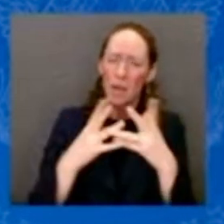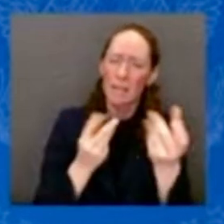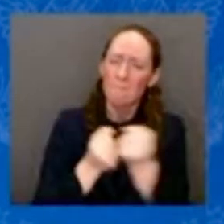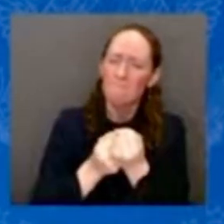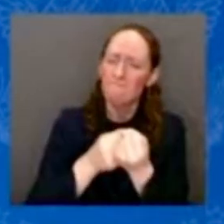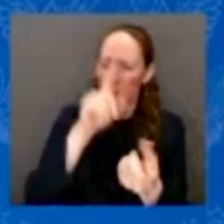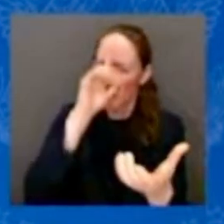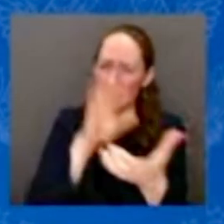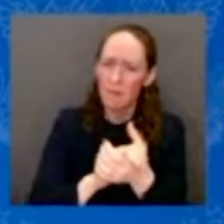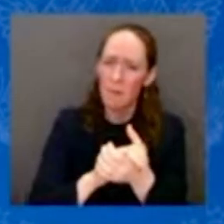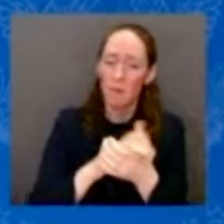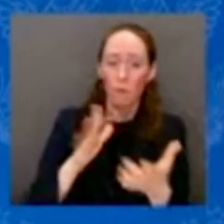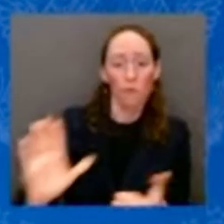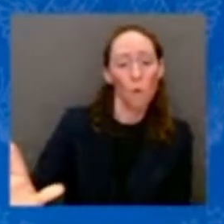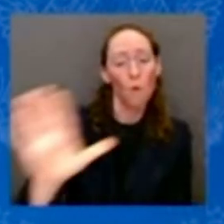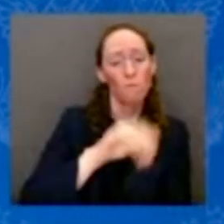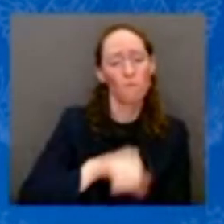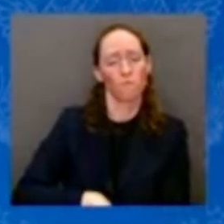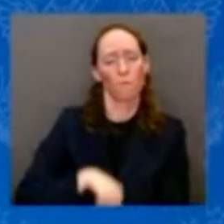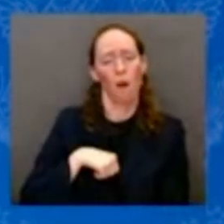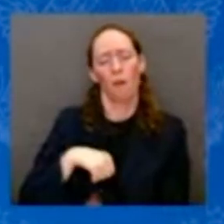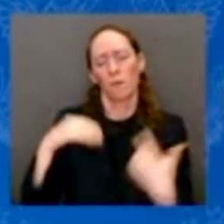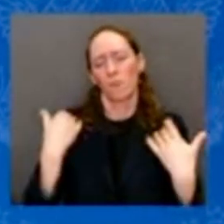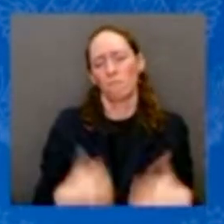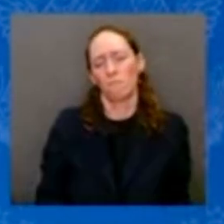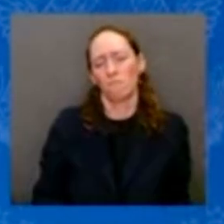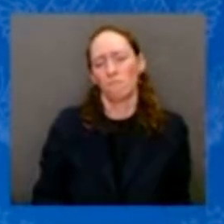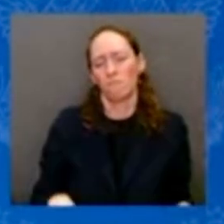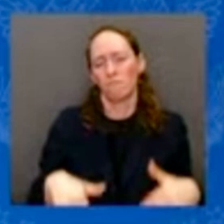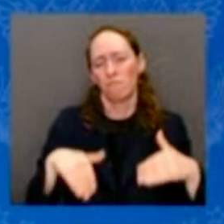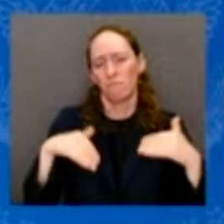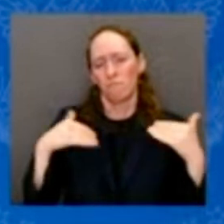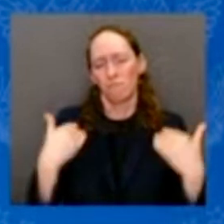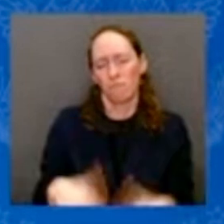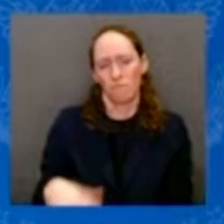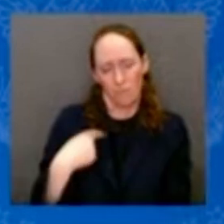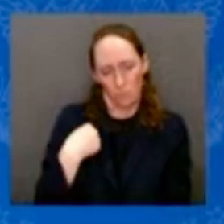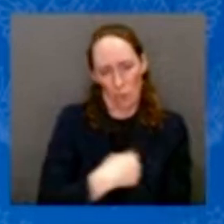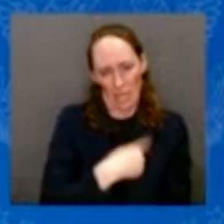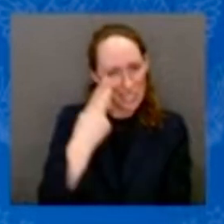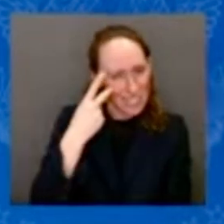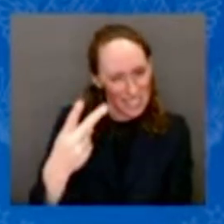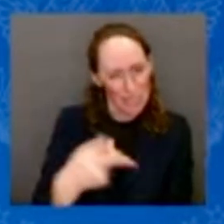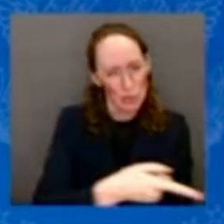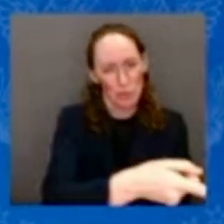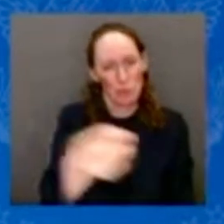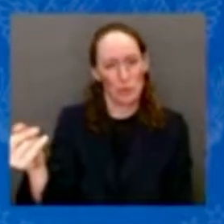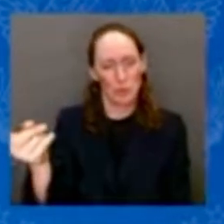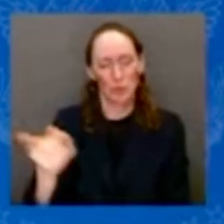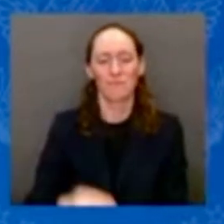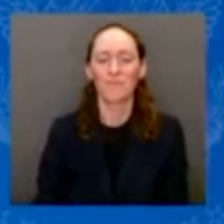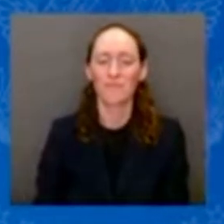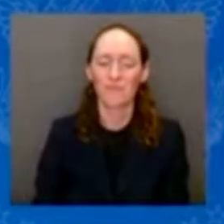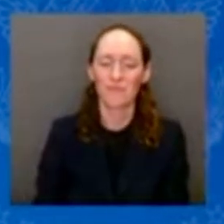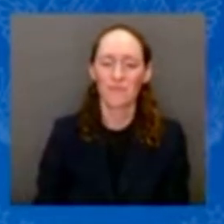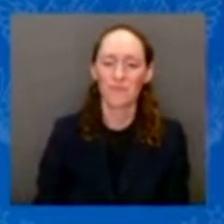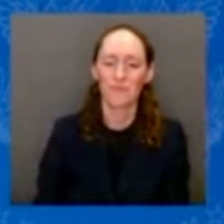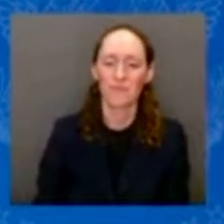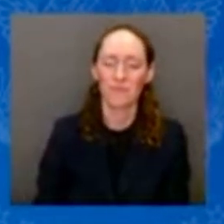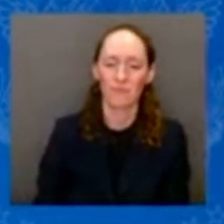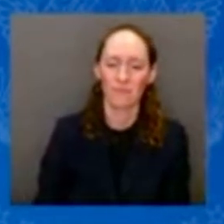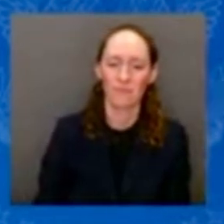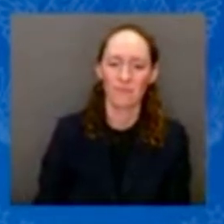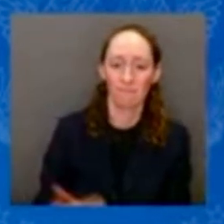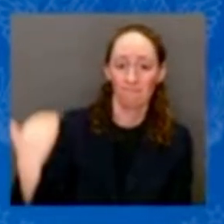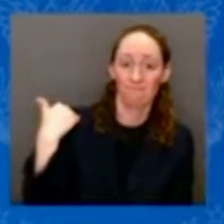we see it in you, across all of American life. Just this week, a film about resilience and power of the Asian American immigrant